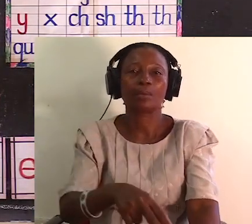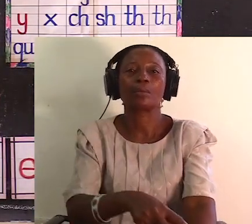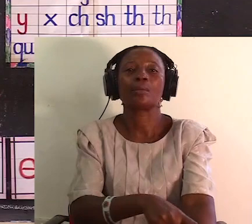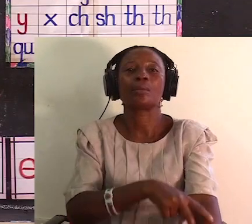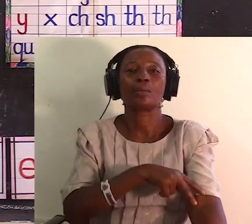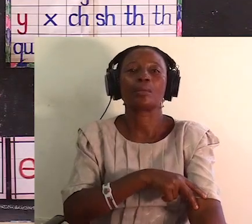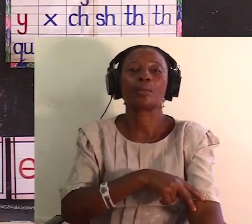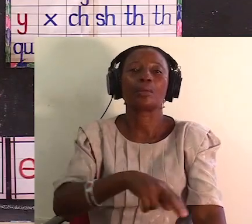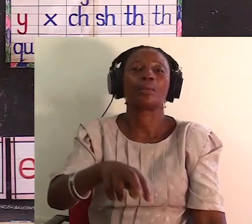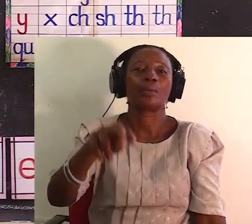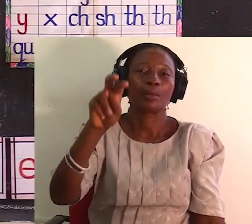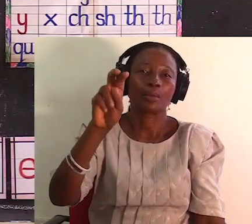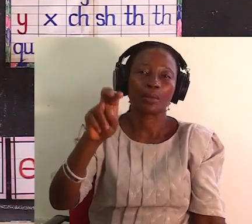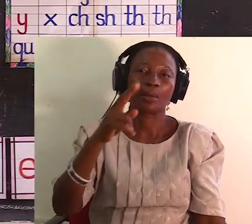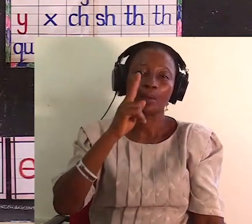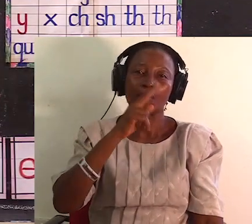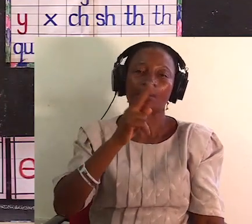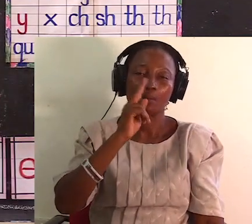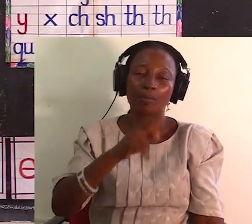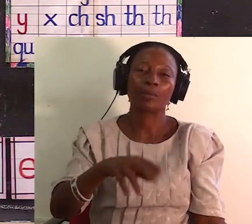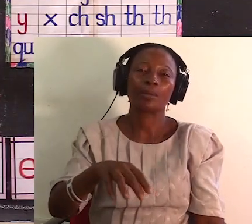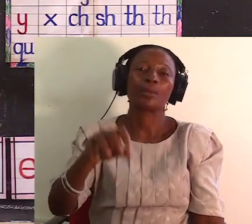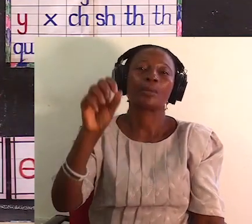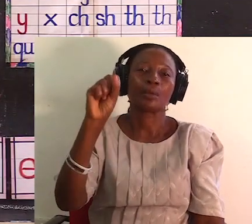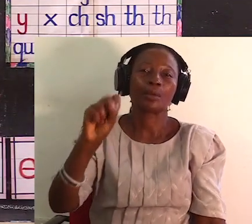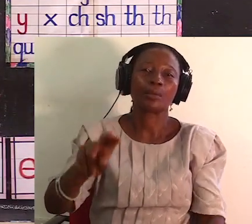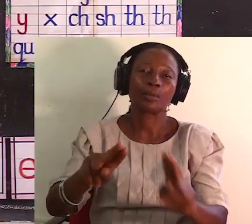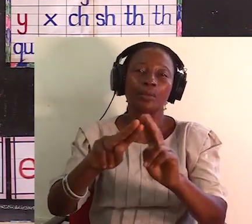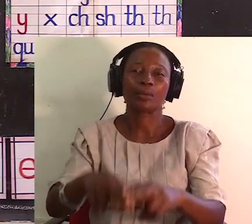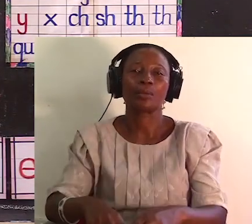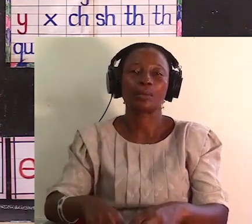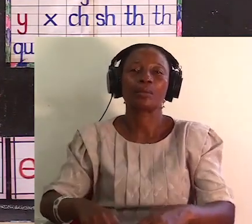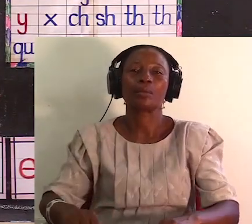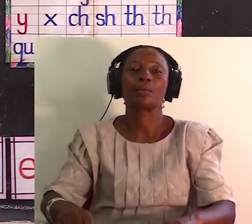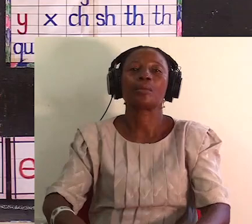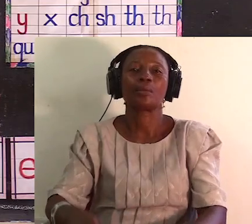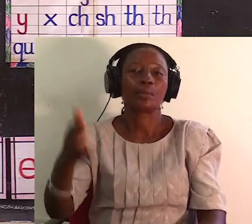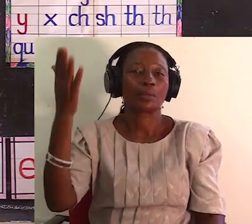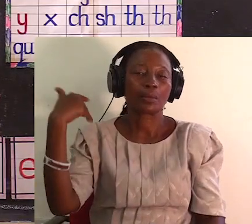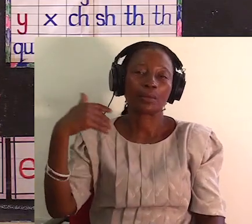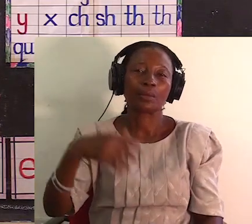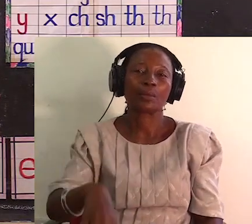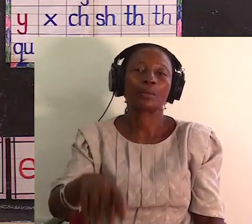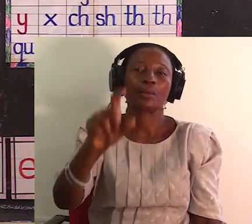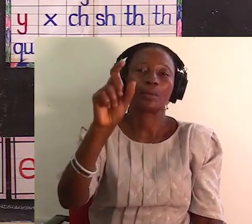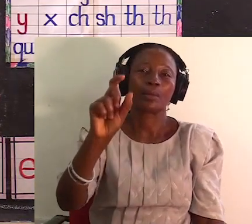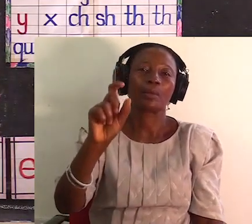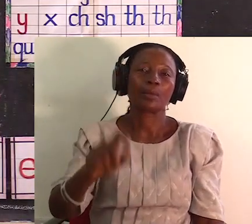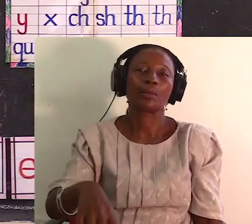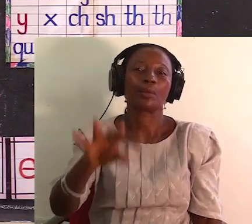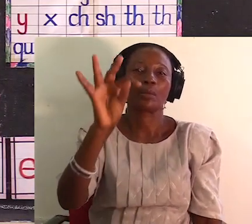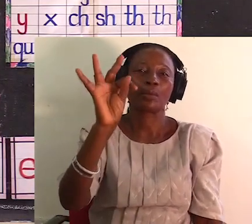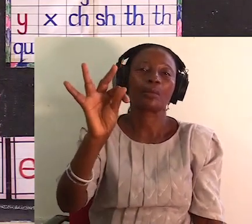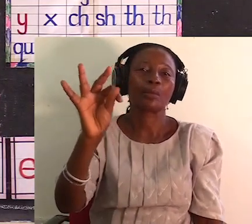in rat, you have S as in sat, you have E as in egg, and you have F as in